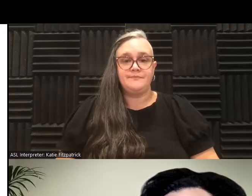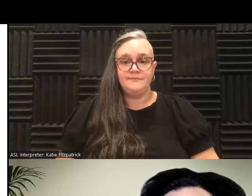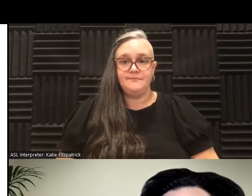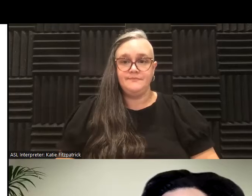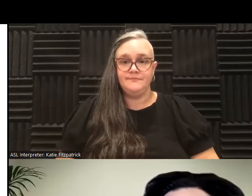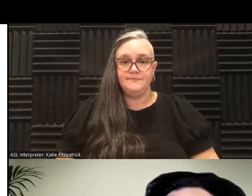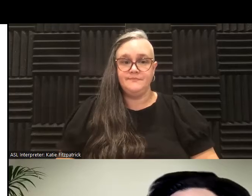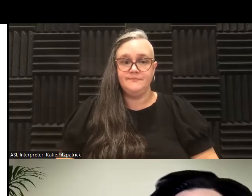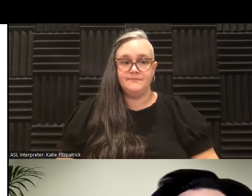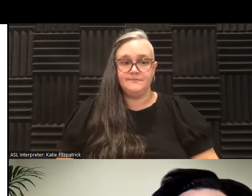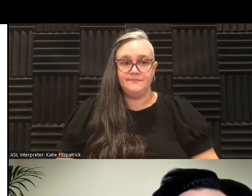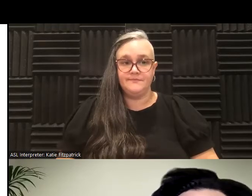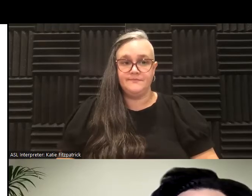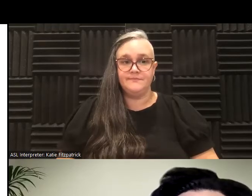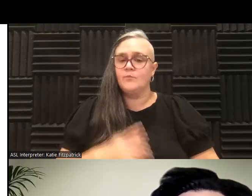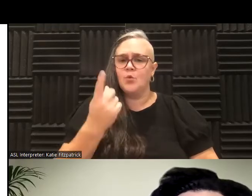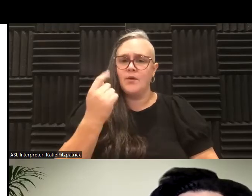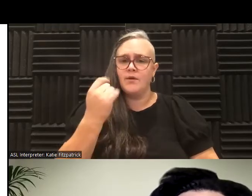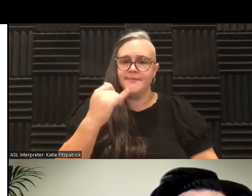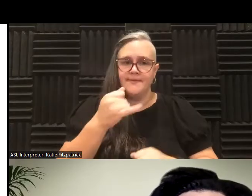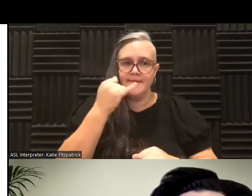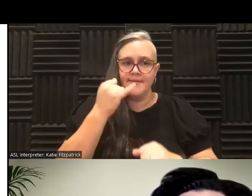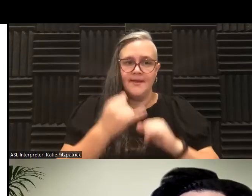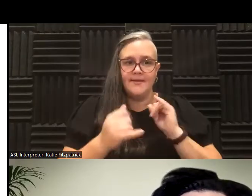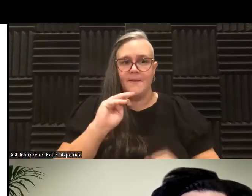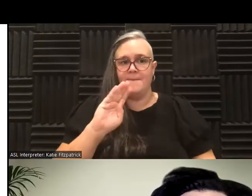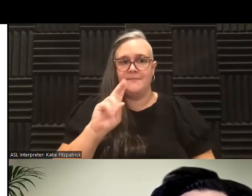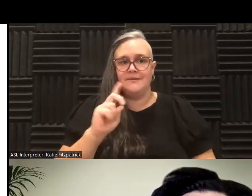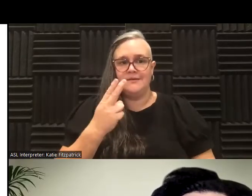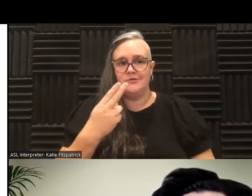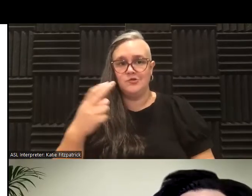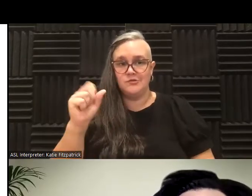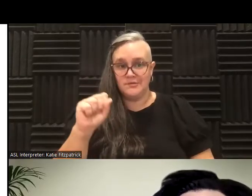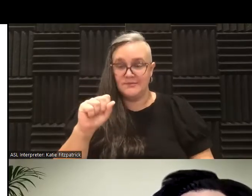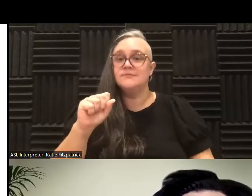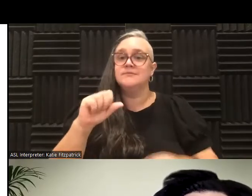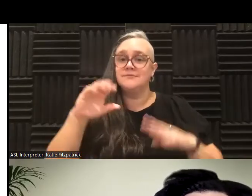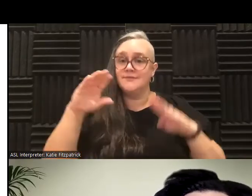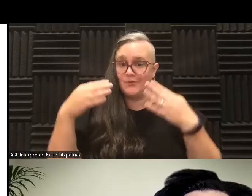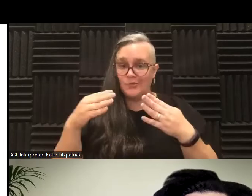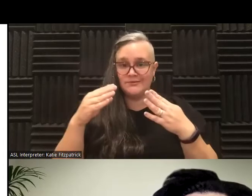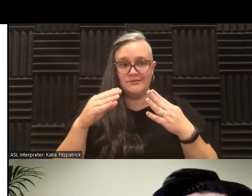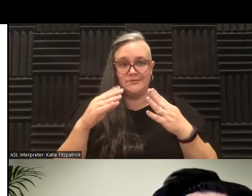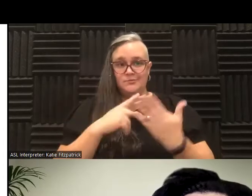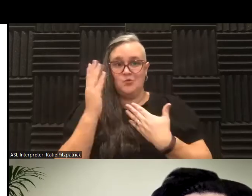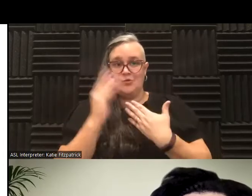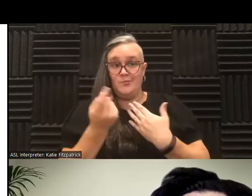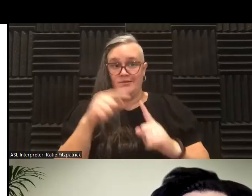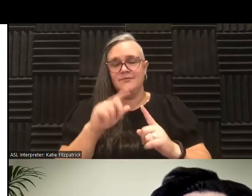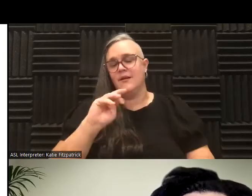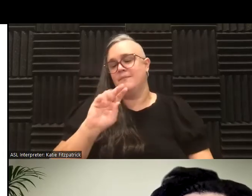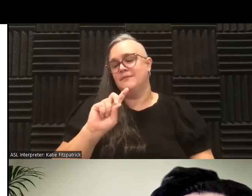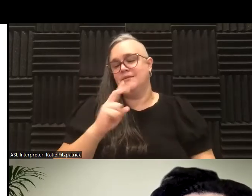And one of the last kind of MDHHS focused initiatives that I'm going to highlight today is the